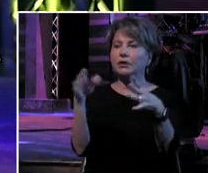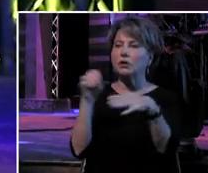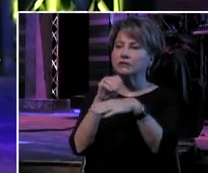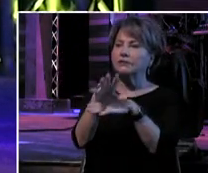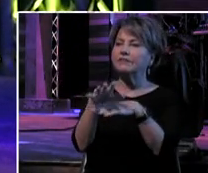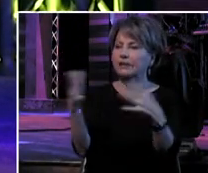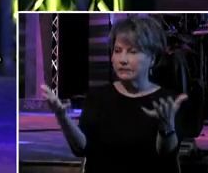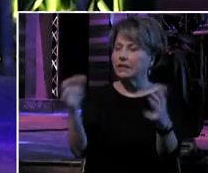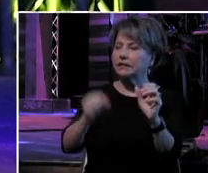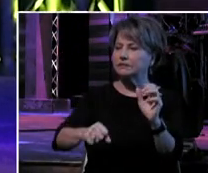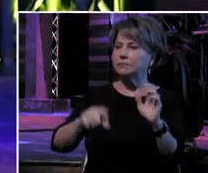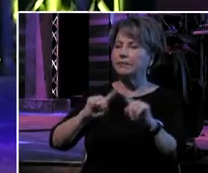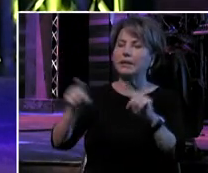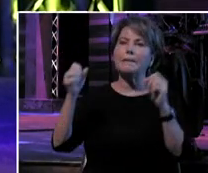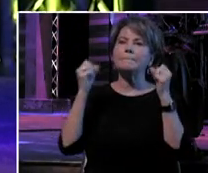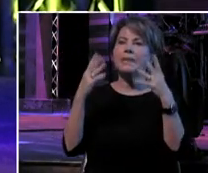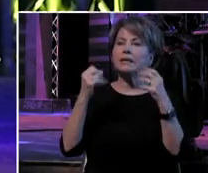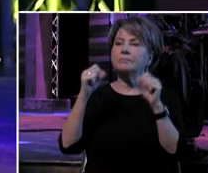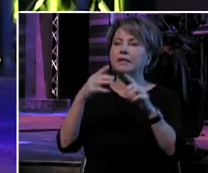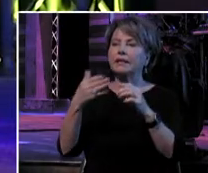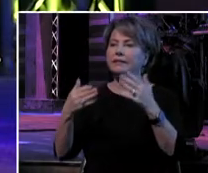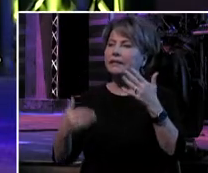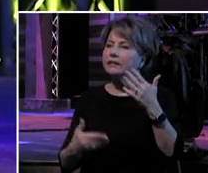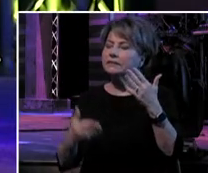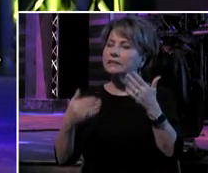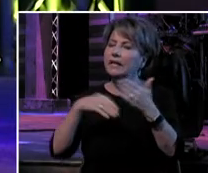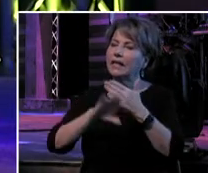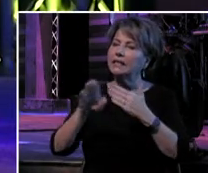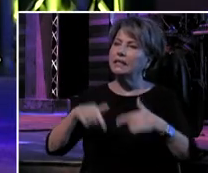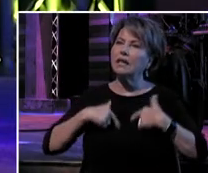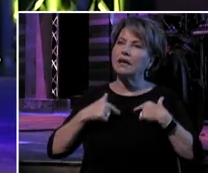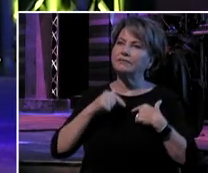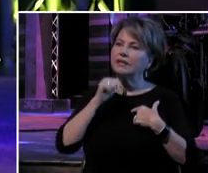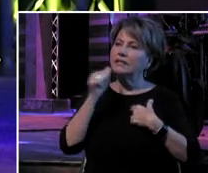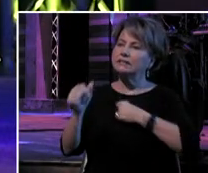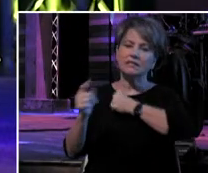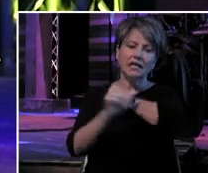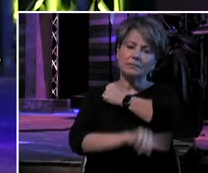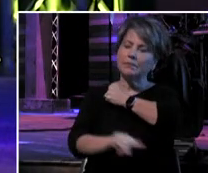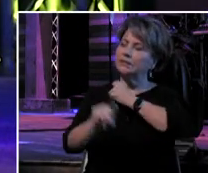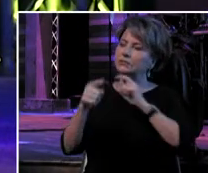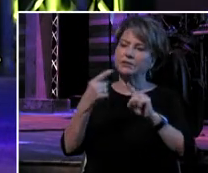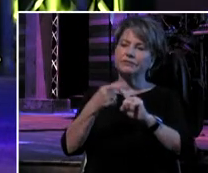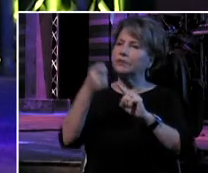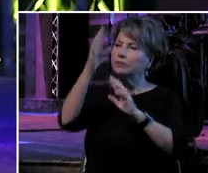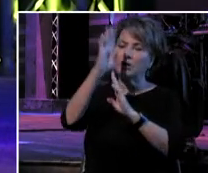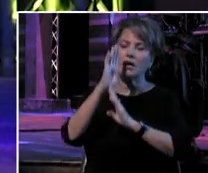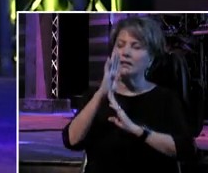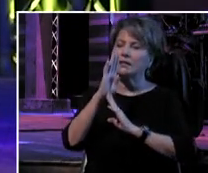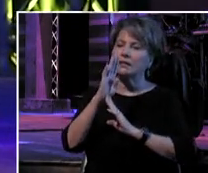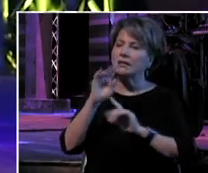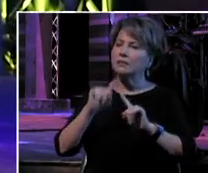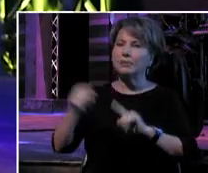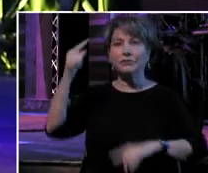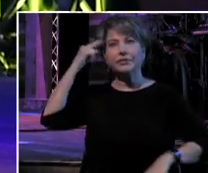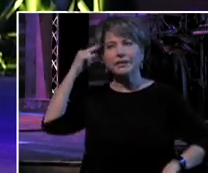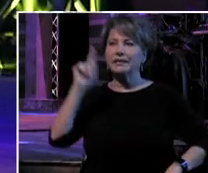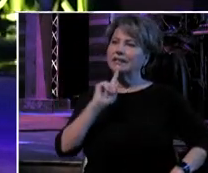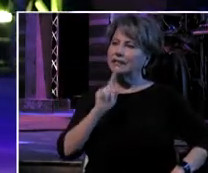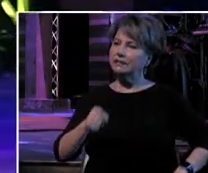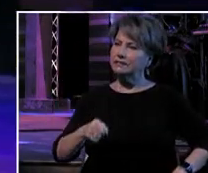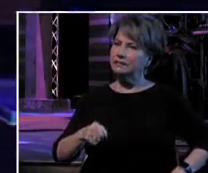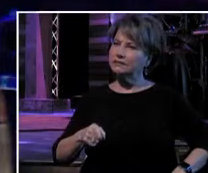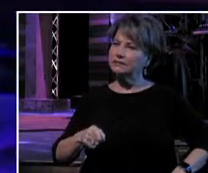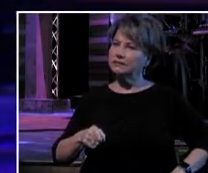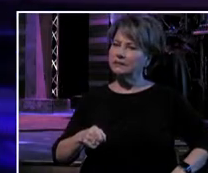there are many things that are in your life, not as a punishment from God, but it's easy to think that it is. So